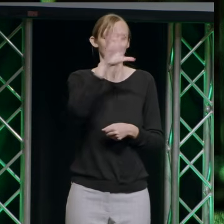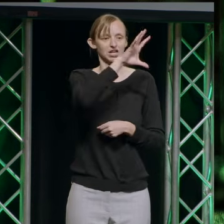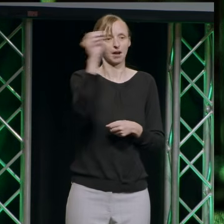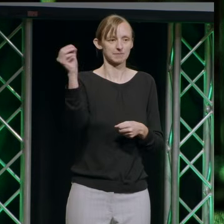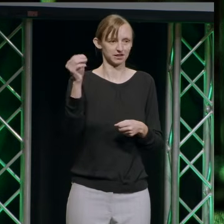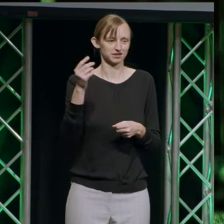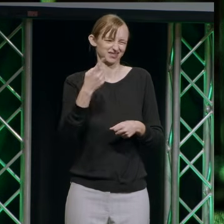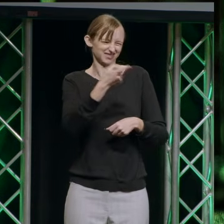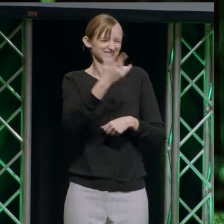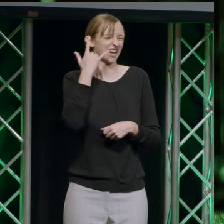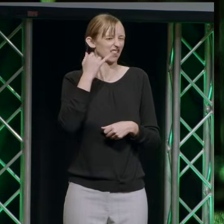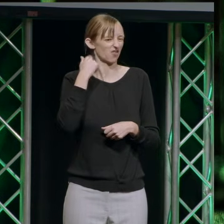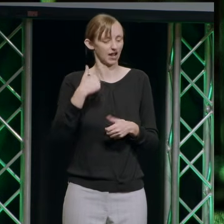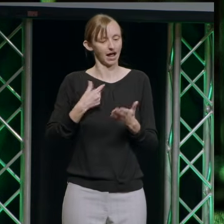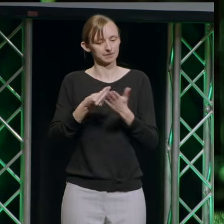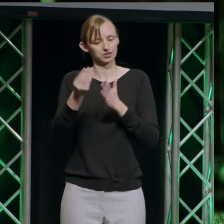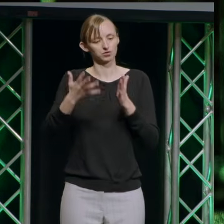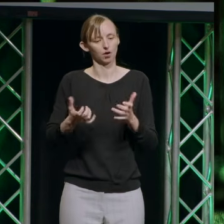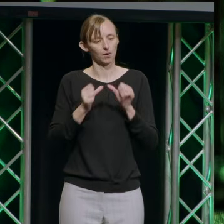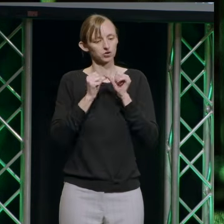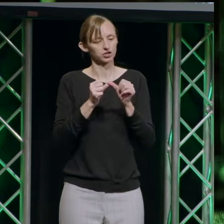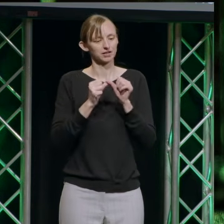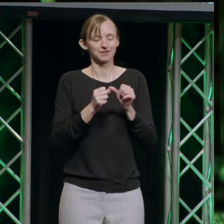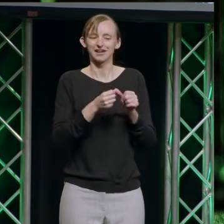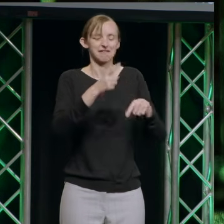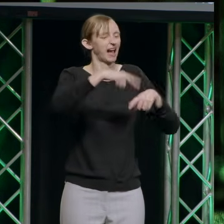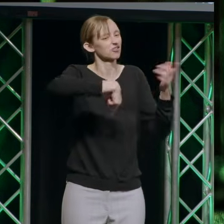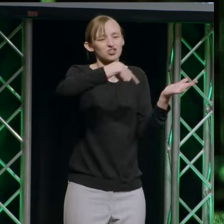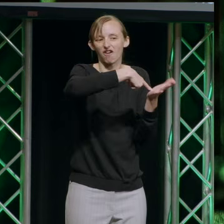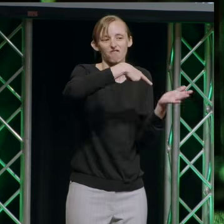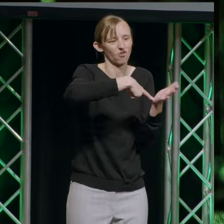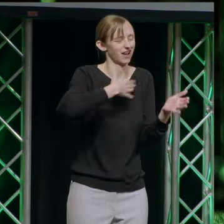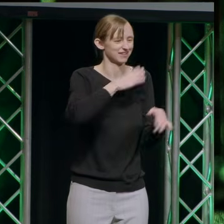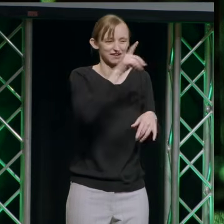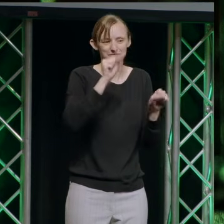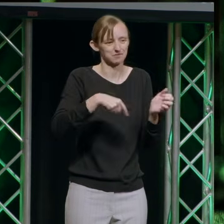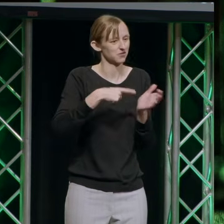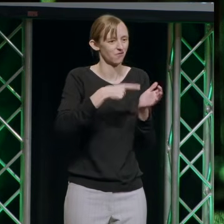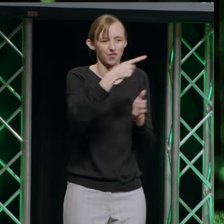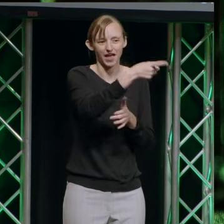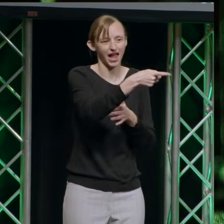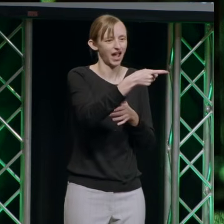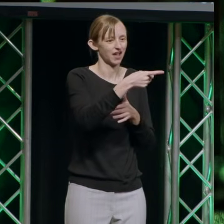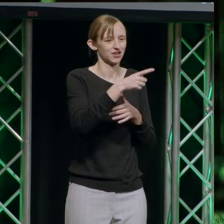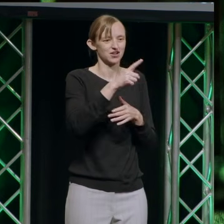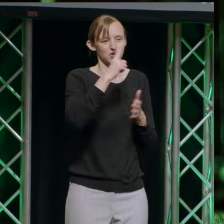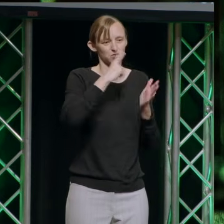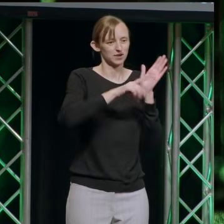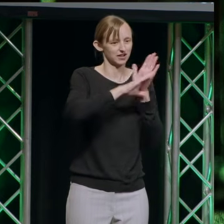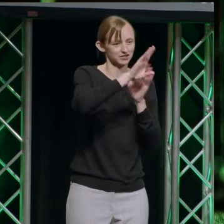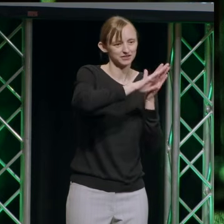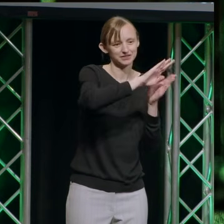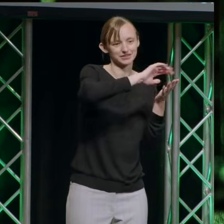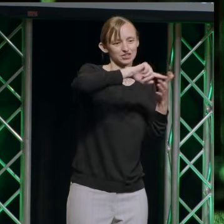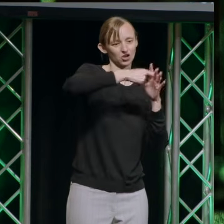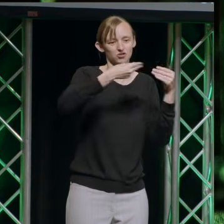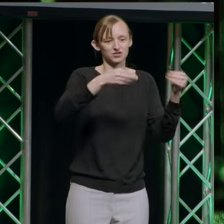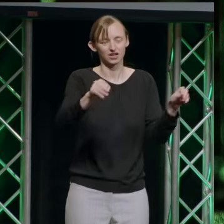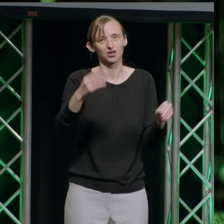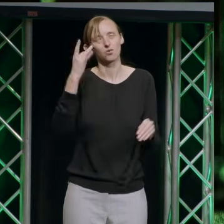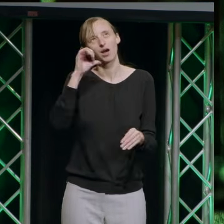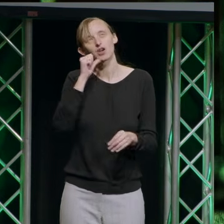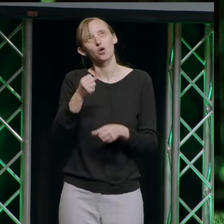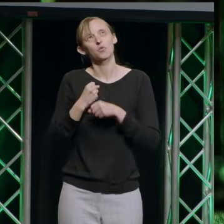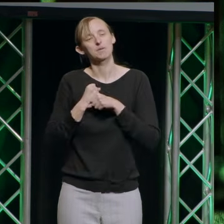wants to be sustainable, it was very unaffordable for me to ever be able to buy them when they moved from R&D to. And so I was like, why can't we create